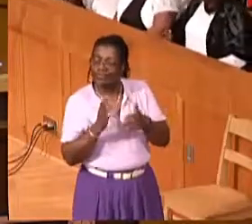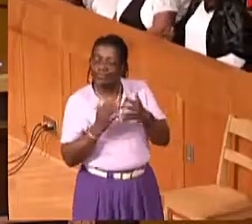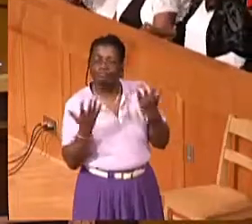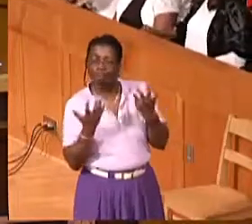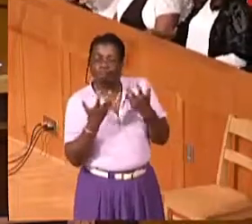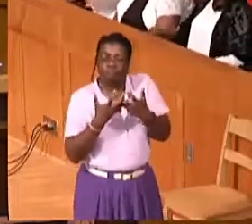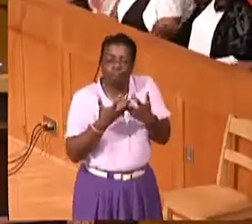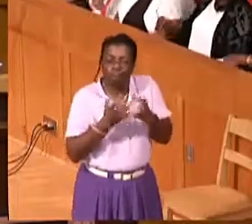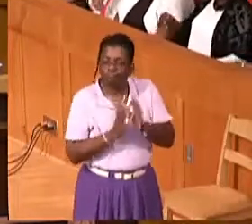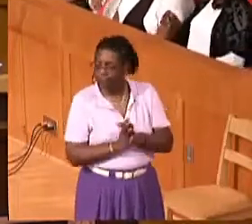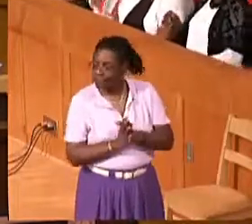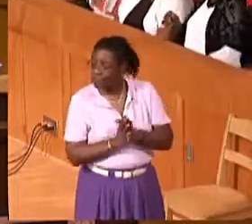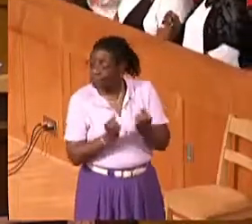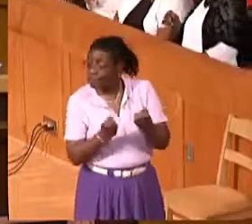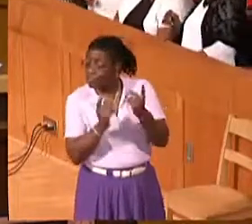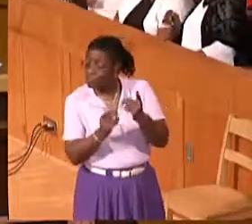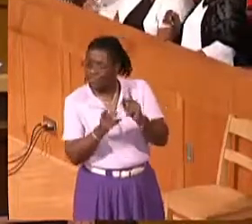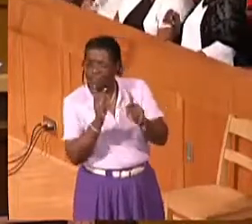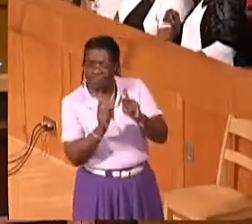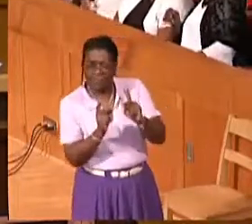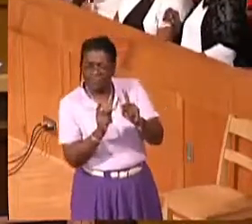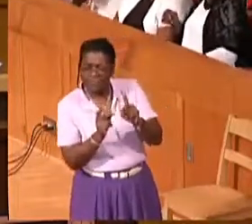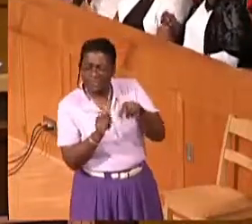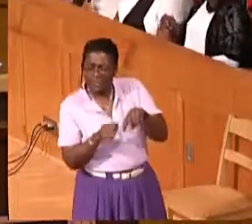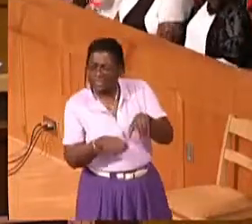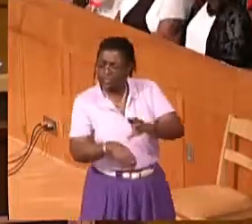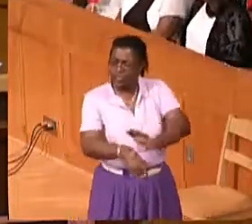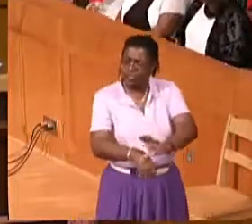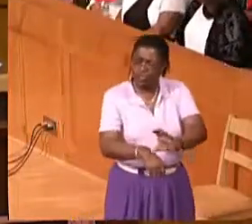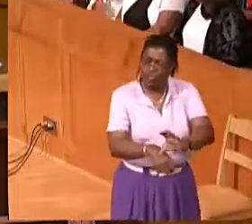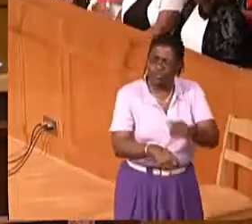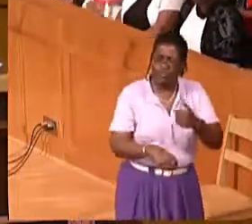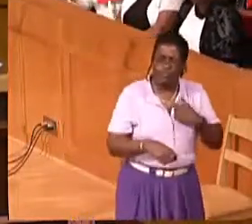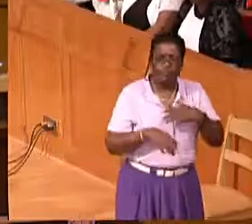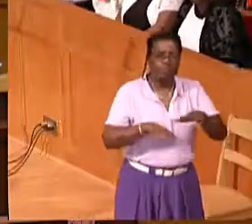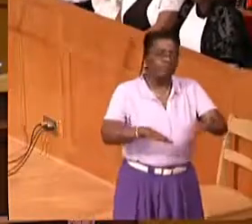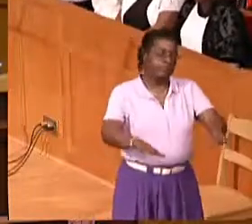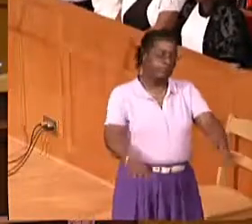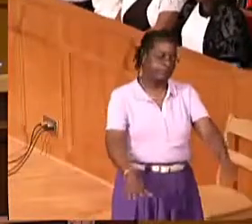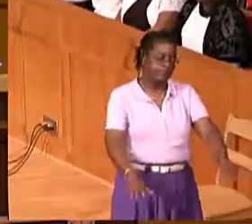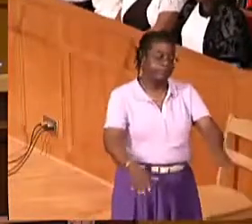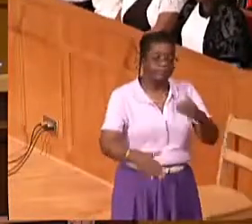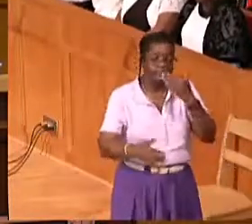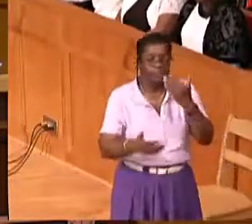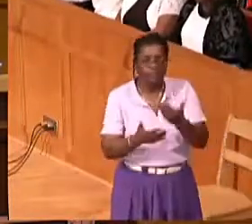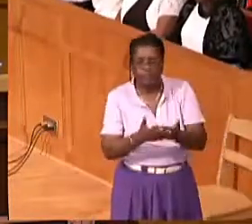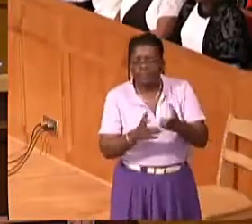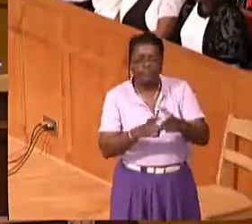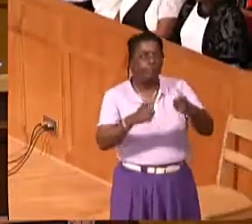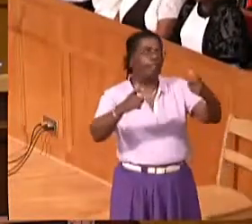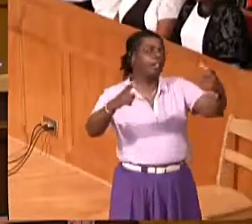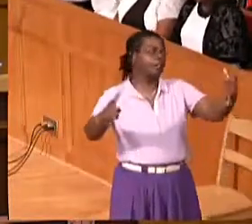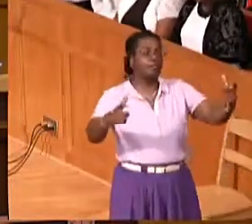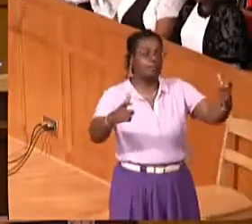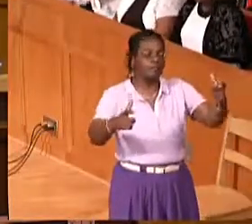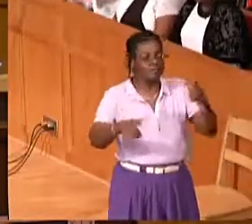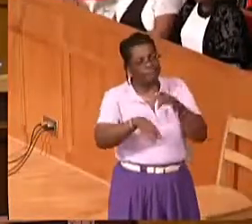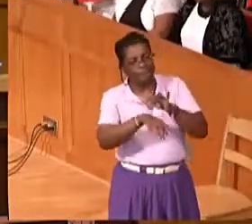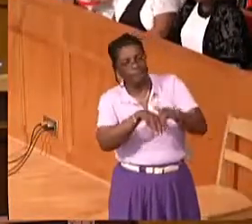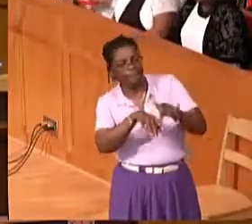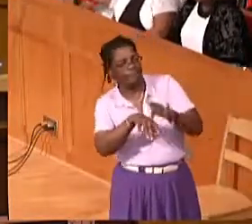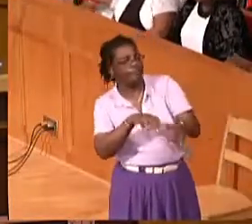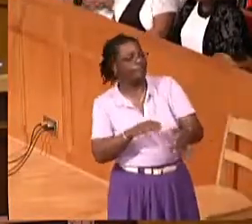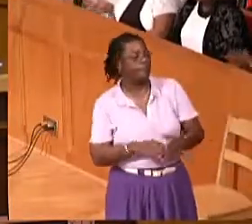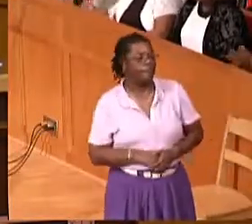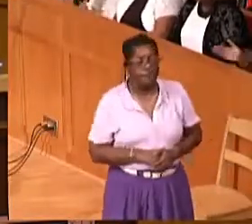It's too many people in the body of Christ are settling for goodness when greatness is available to you. Do I